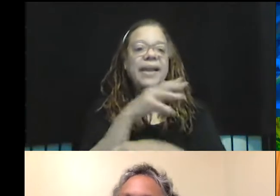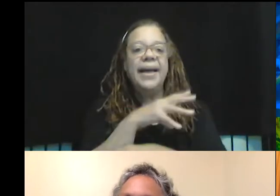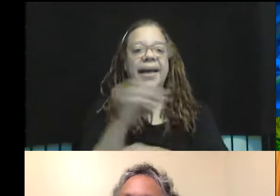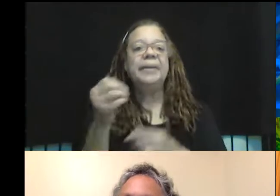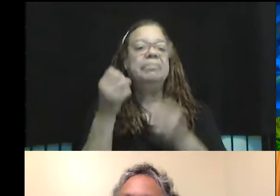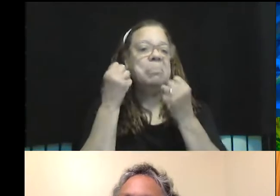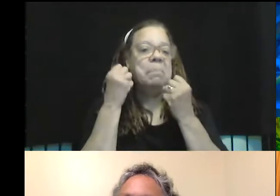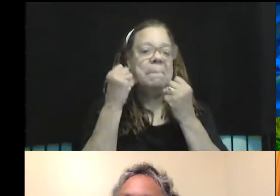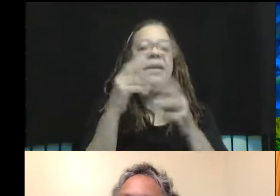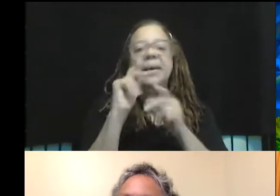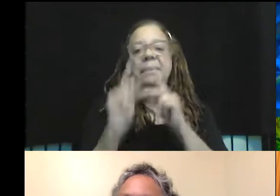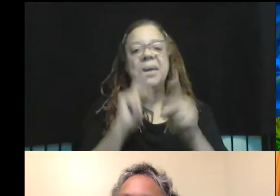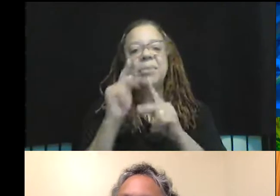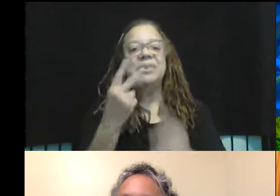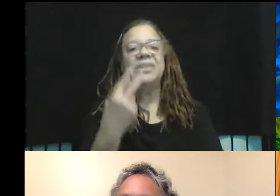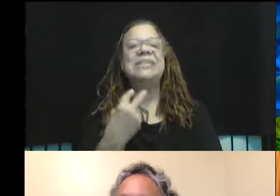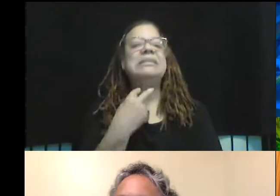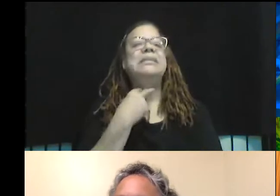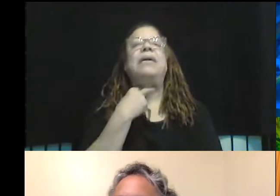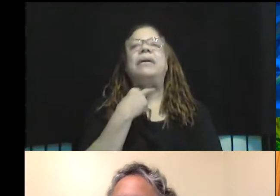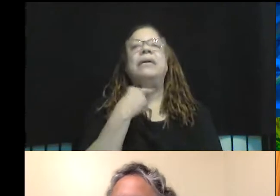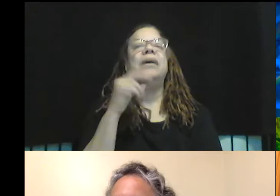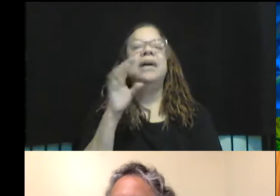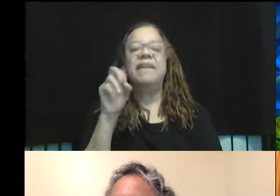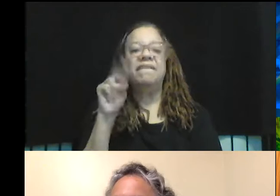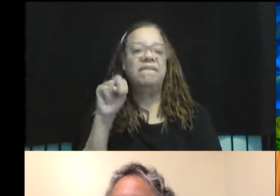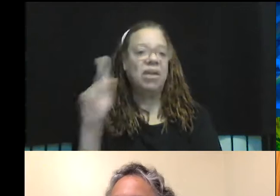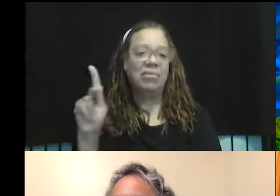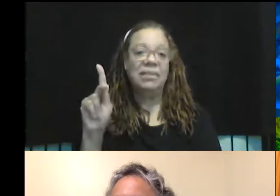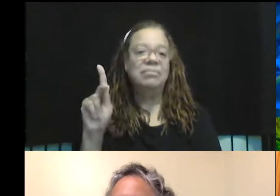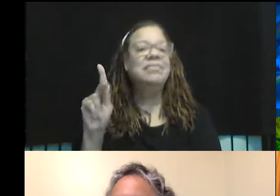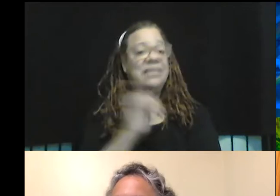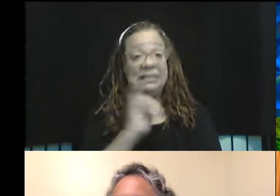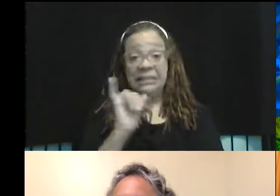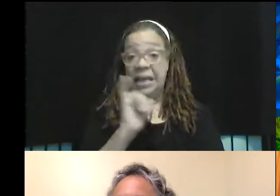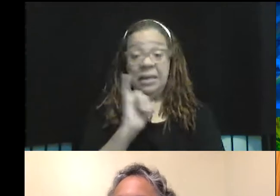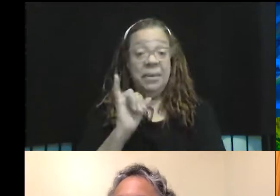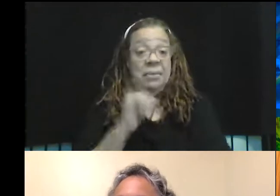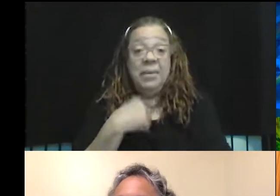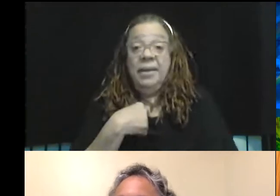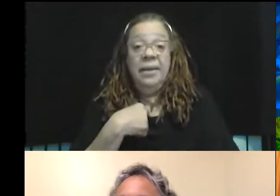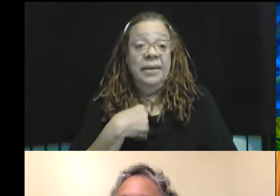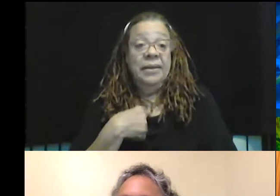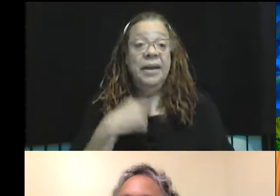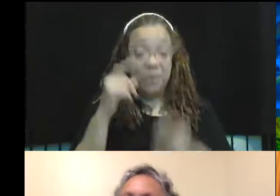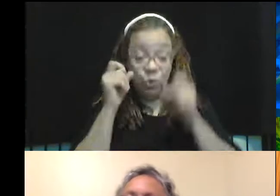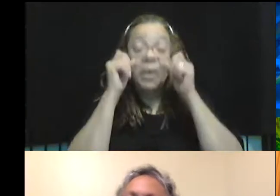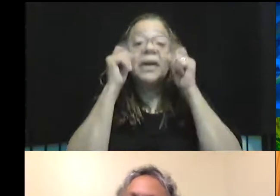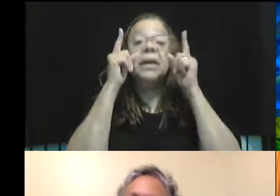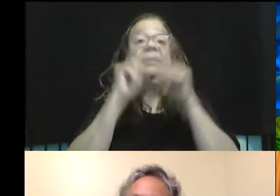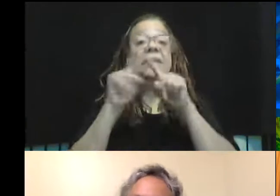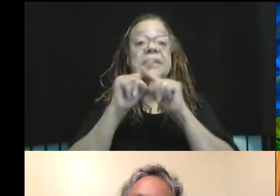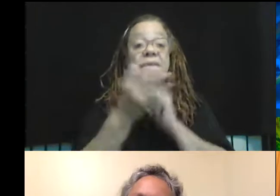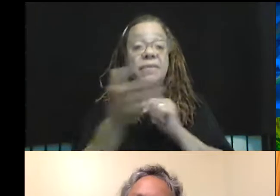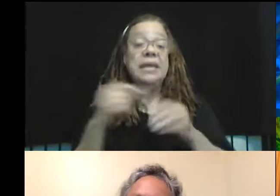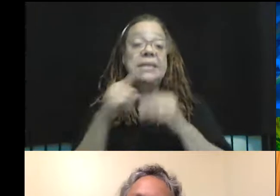people were just stuck in a funk. And for some reason, I was going through a lot of like, I was awakening to a lot of things about myself.